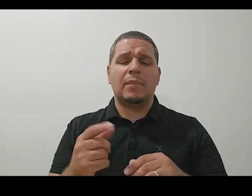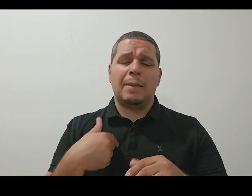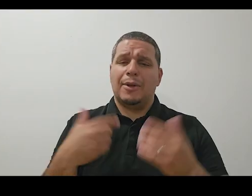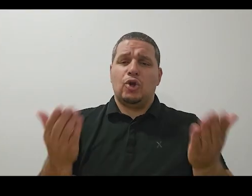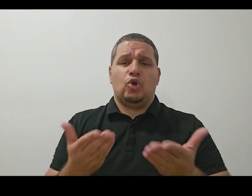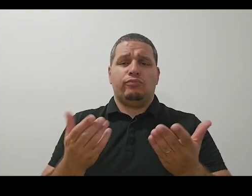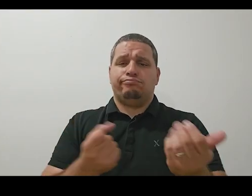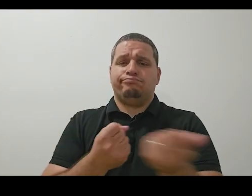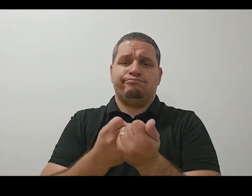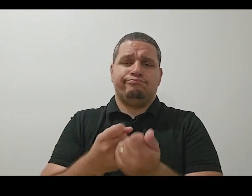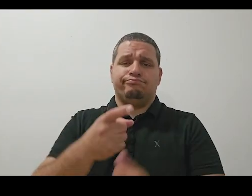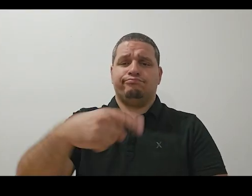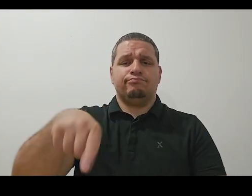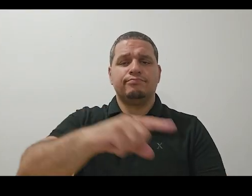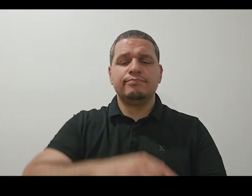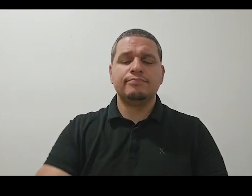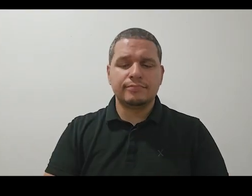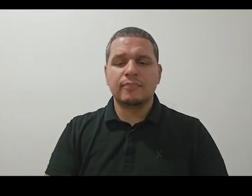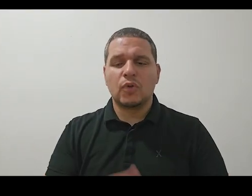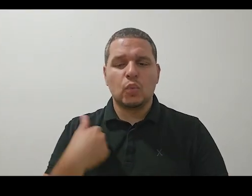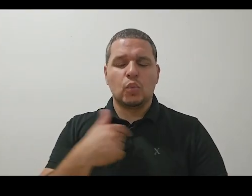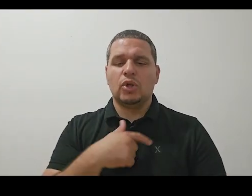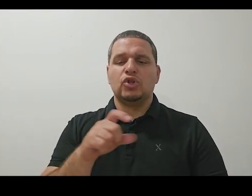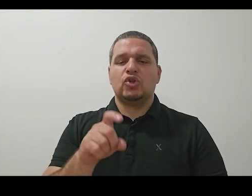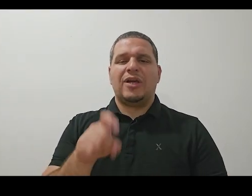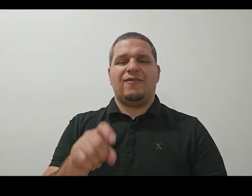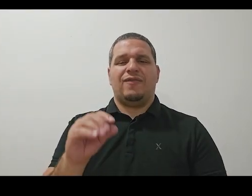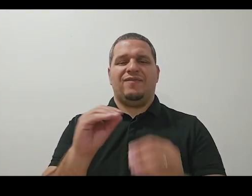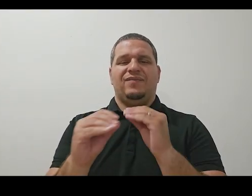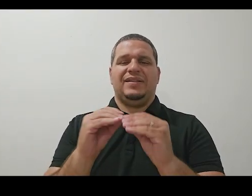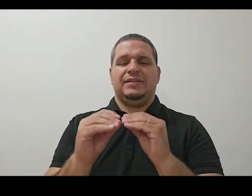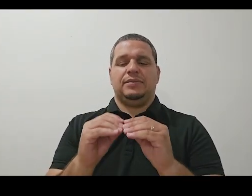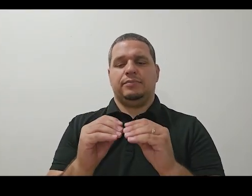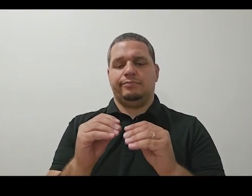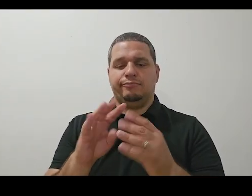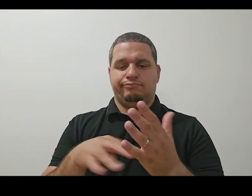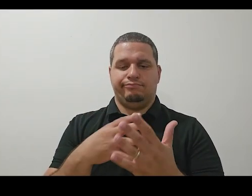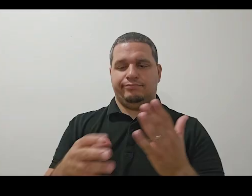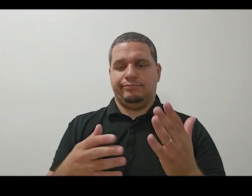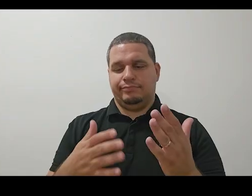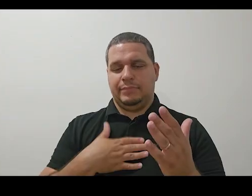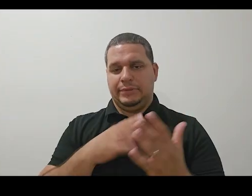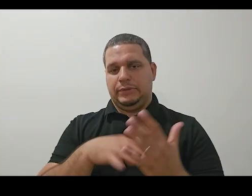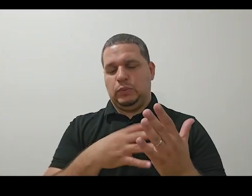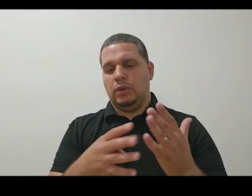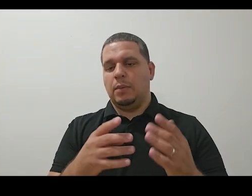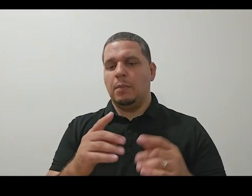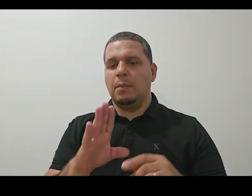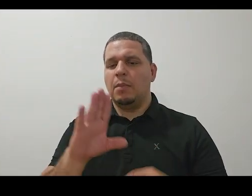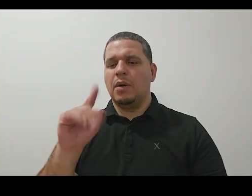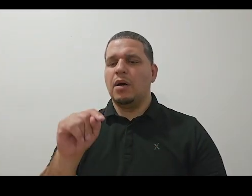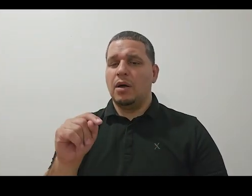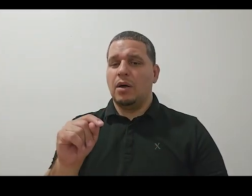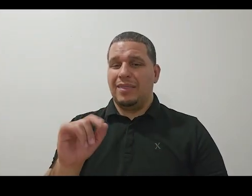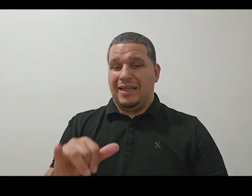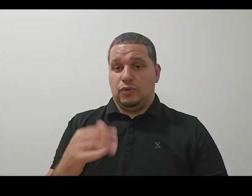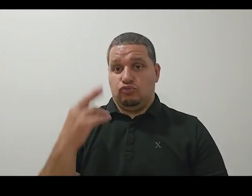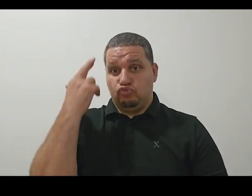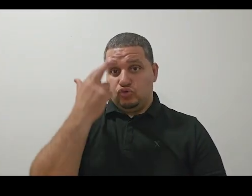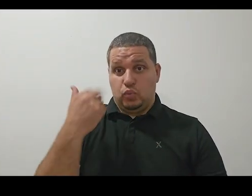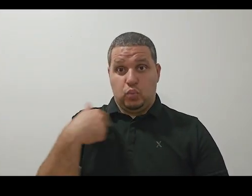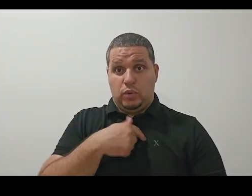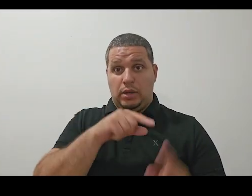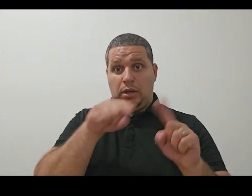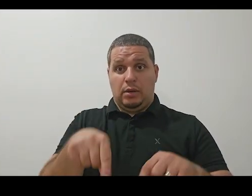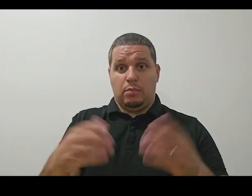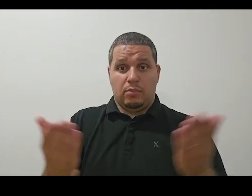whatever I'm here. Cool. We just gotta arrange my schedule, but it's